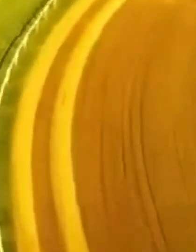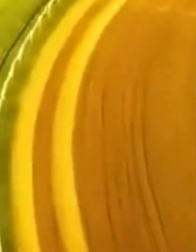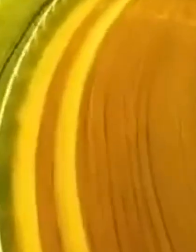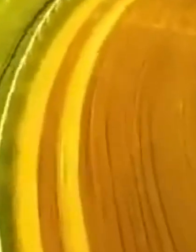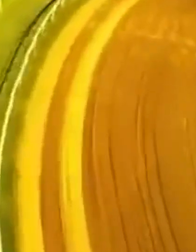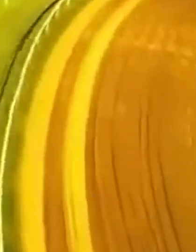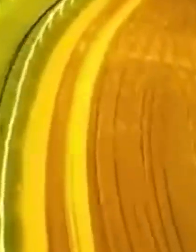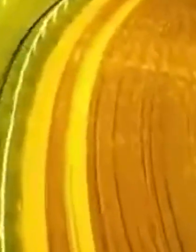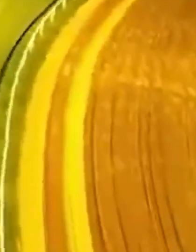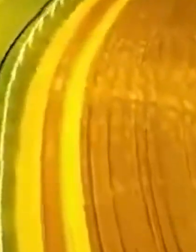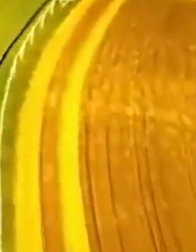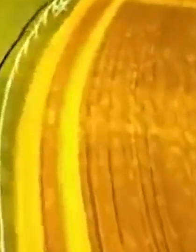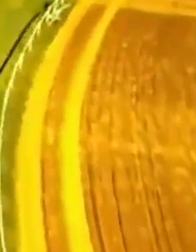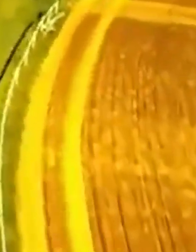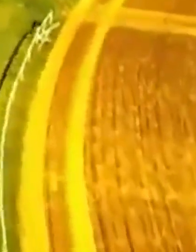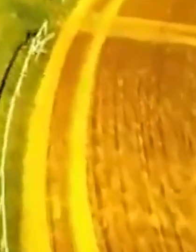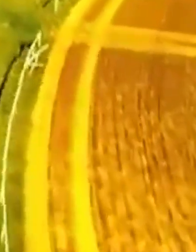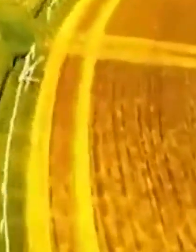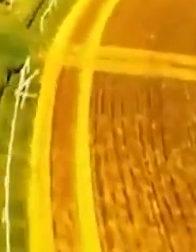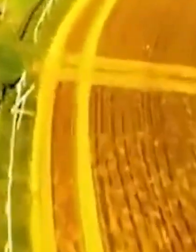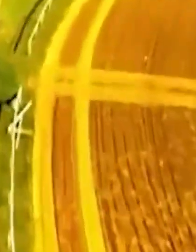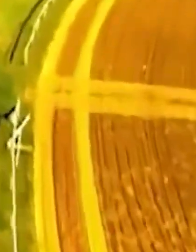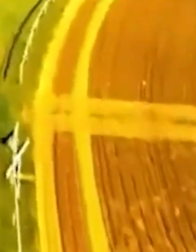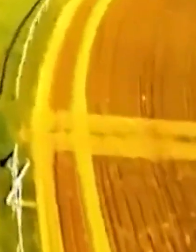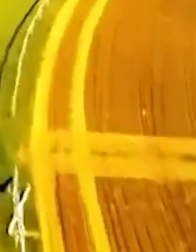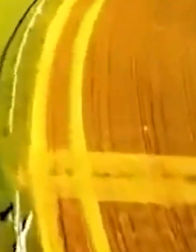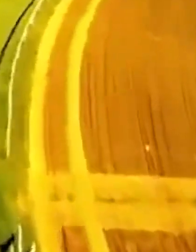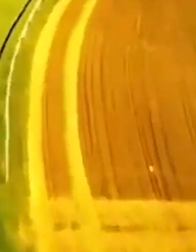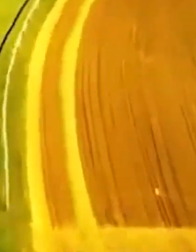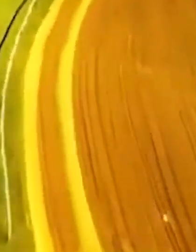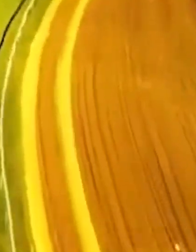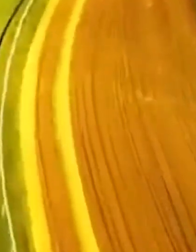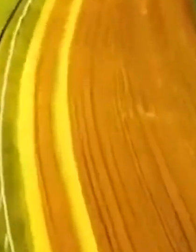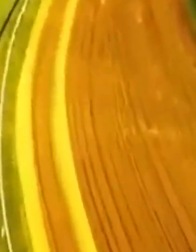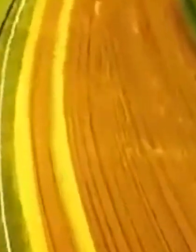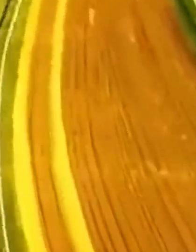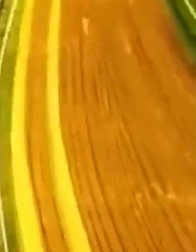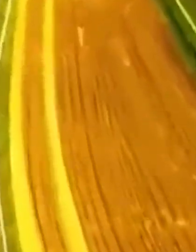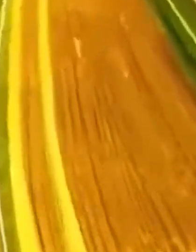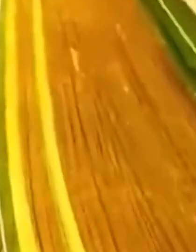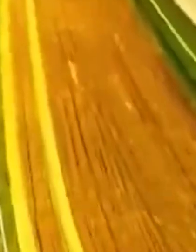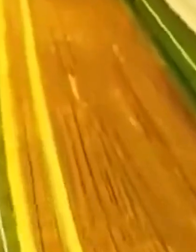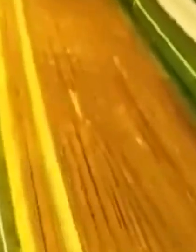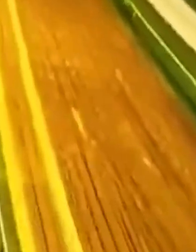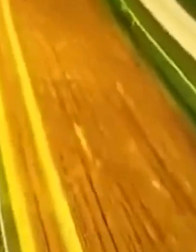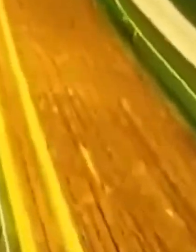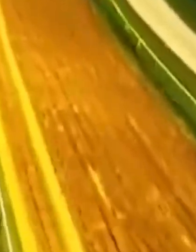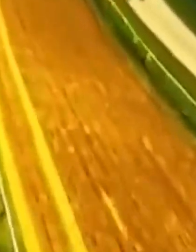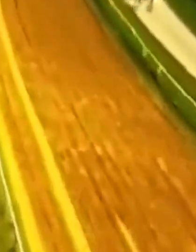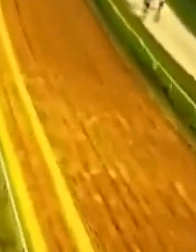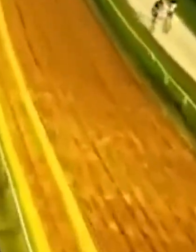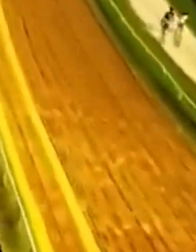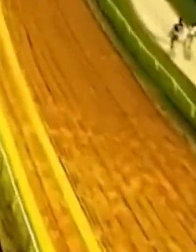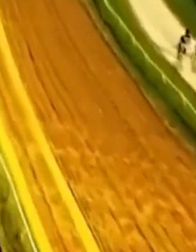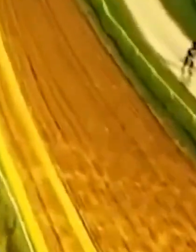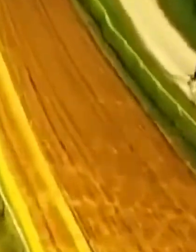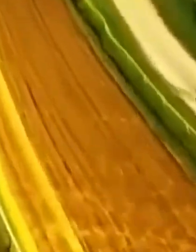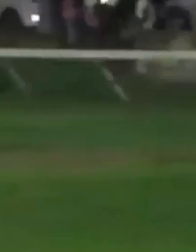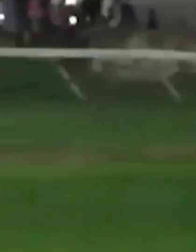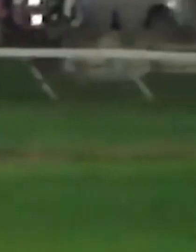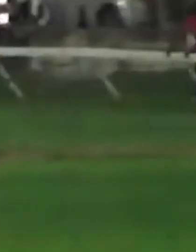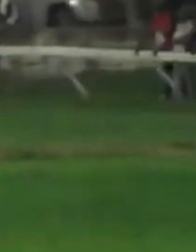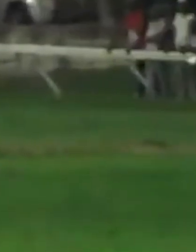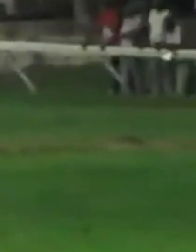Nostradasa rolling along in front. She's about 10 lengths clear. From on the inside, Heidi Marie, and then Valiant on